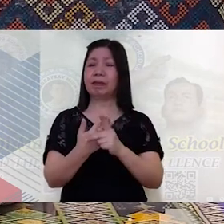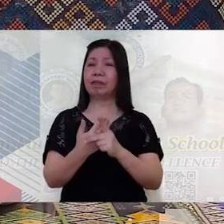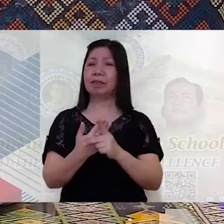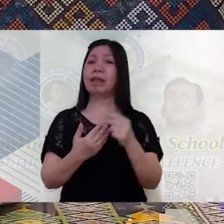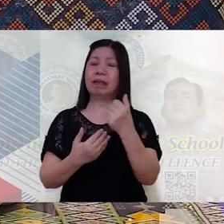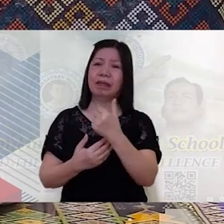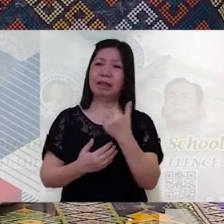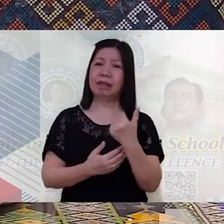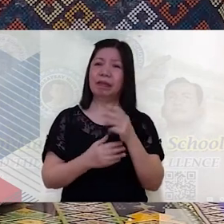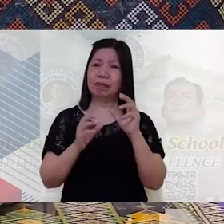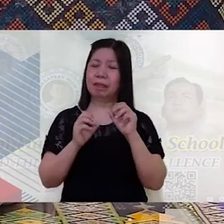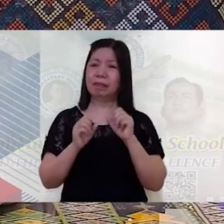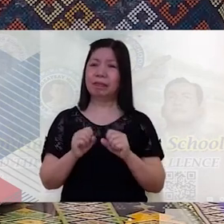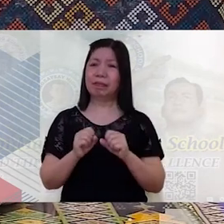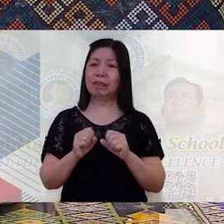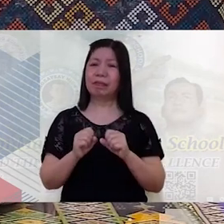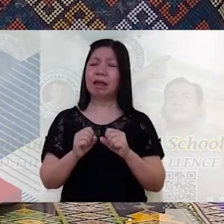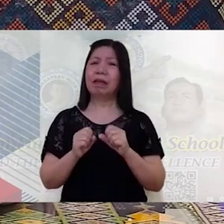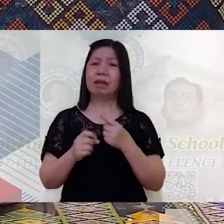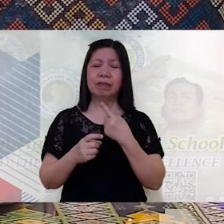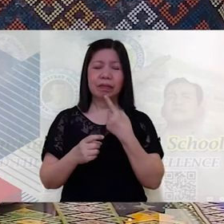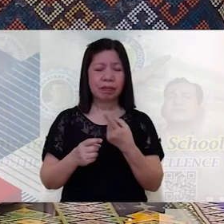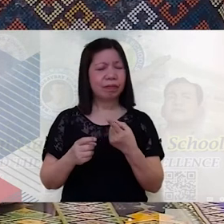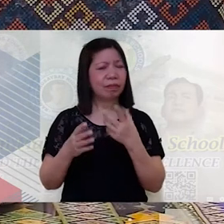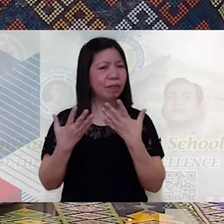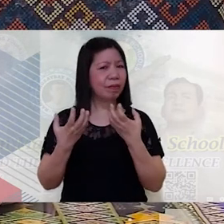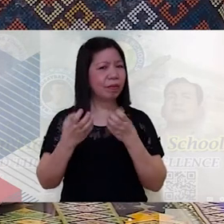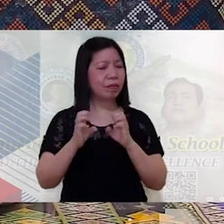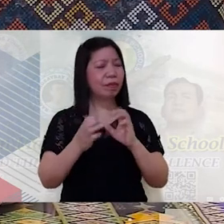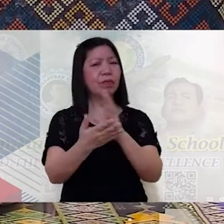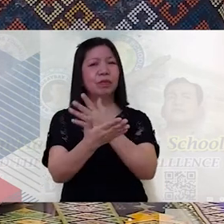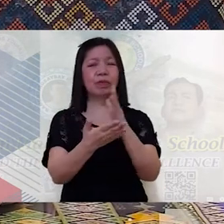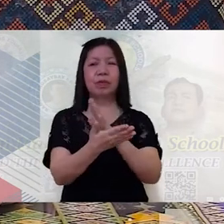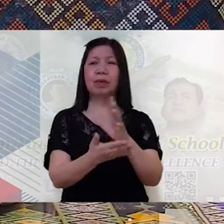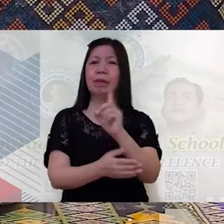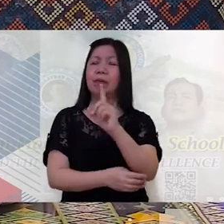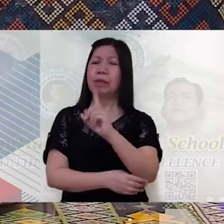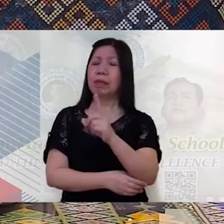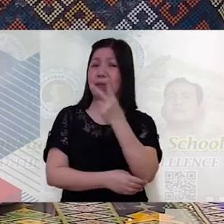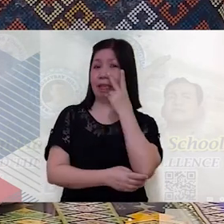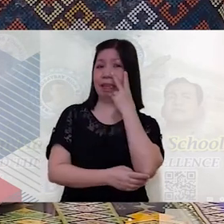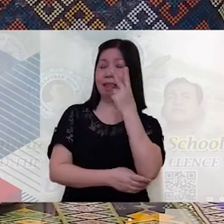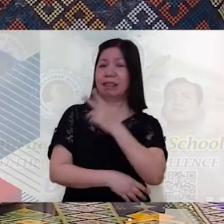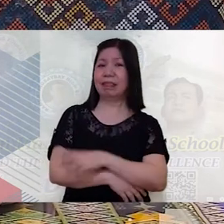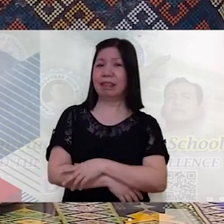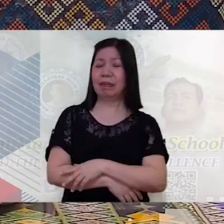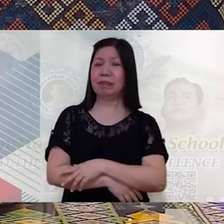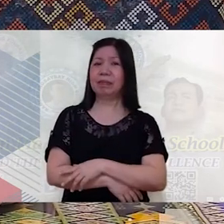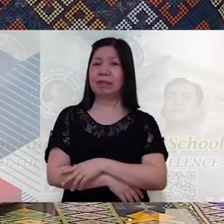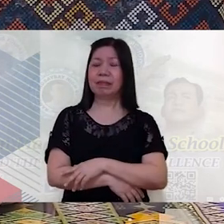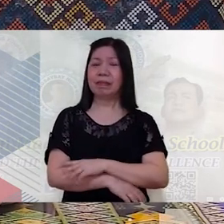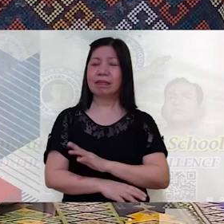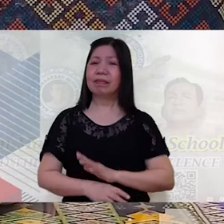Nonetheless, I will exert all efforts to share with you what I see